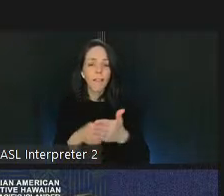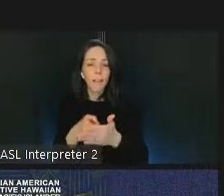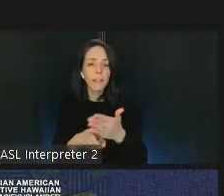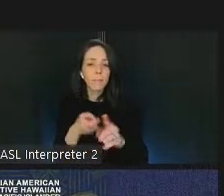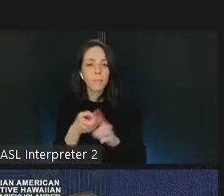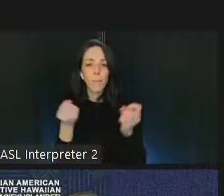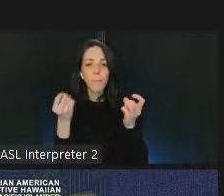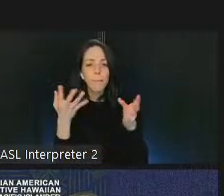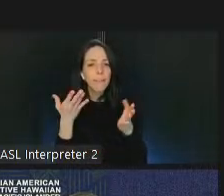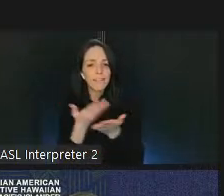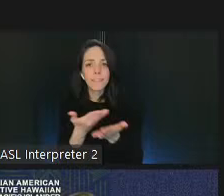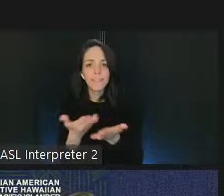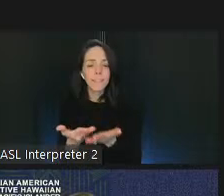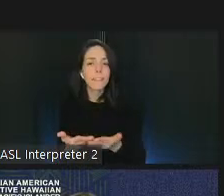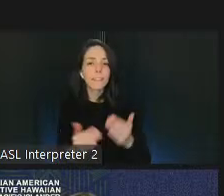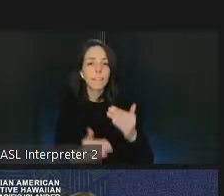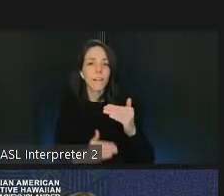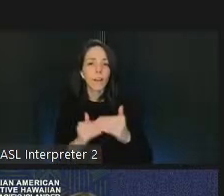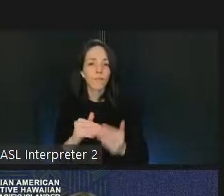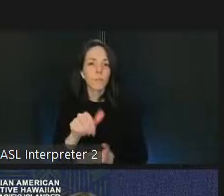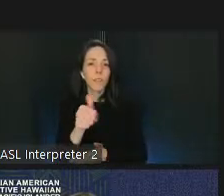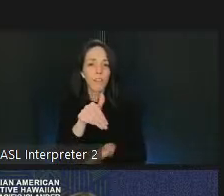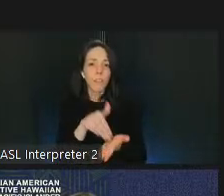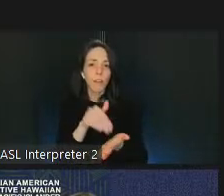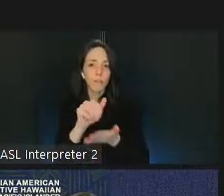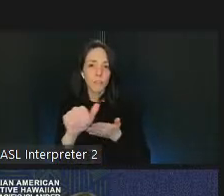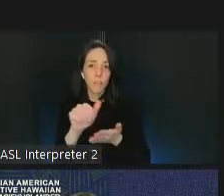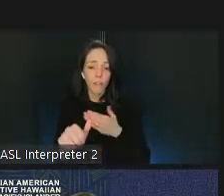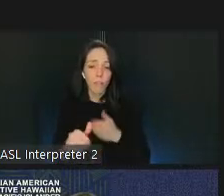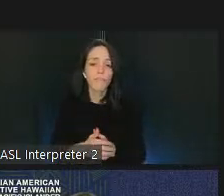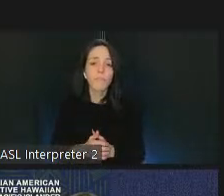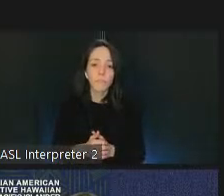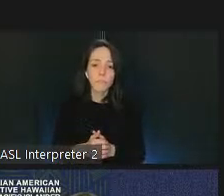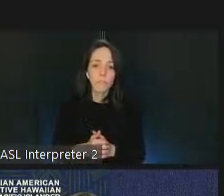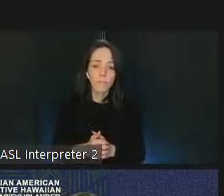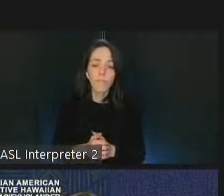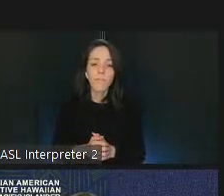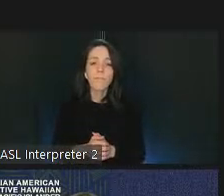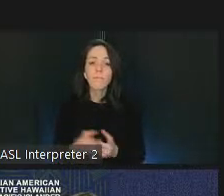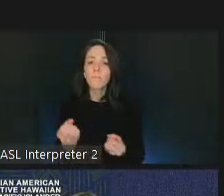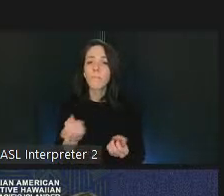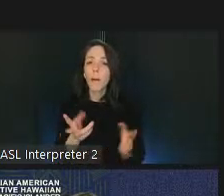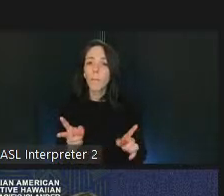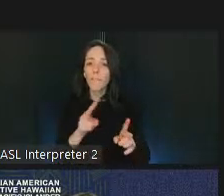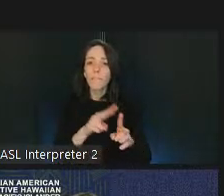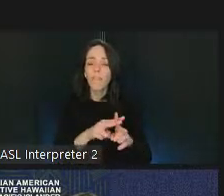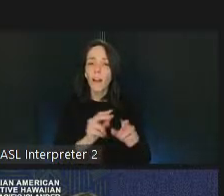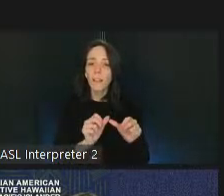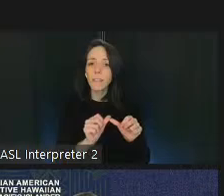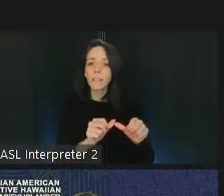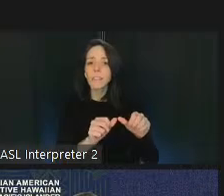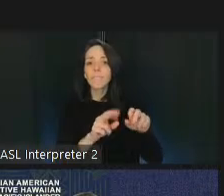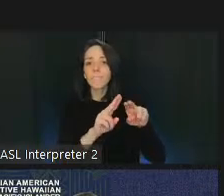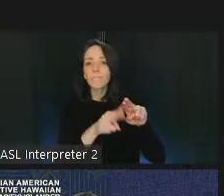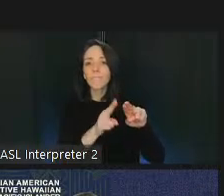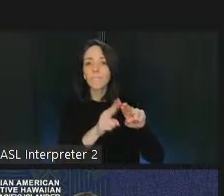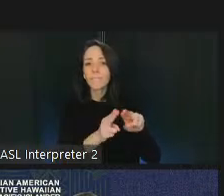$10,000. The overall number of citations filed with the Justice Court has continued to decline each